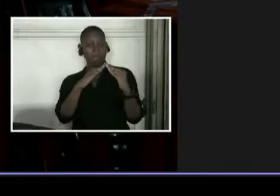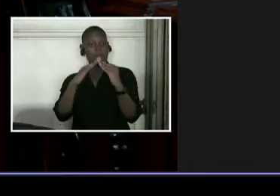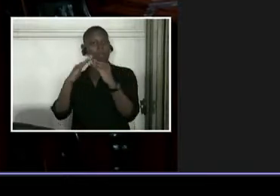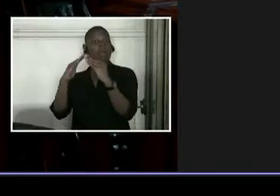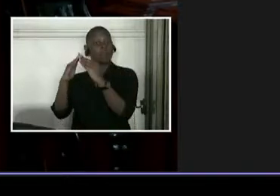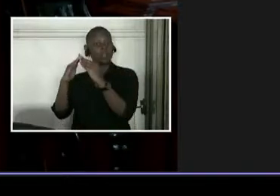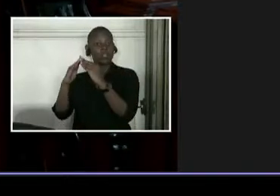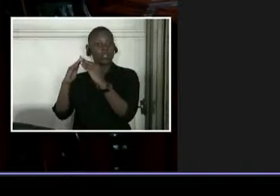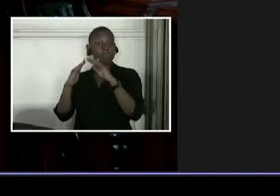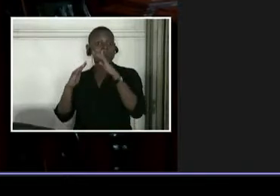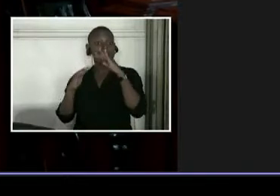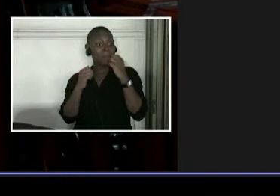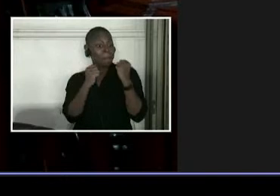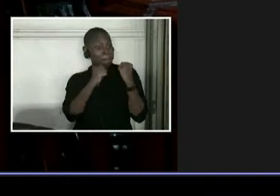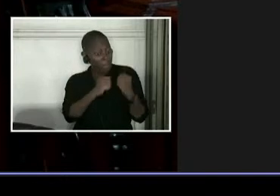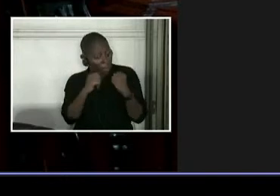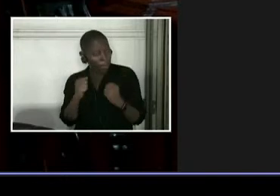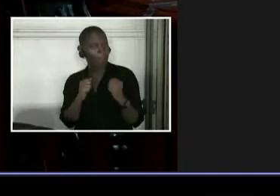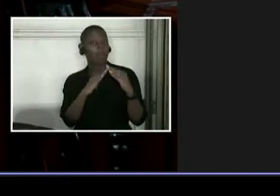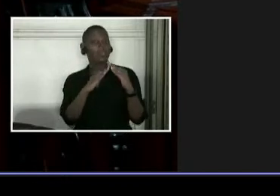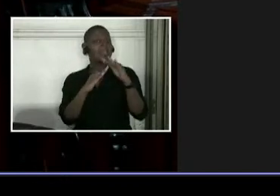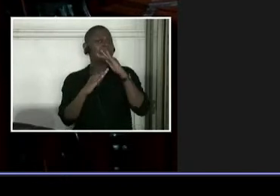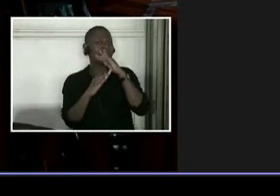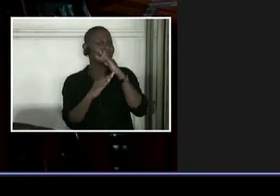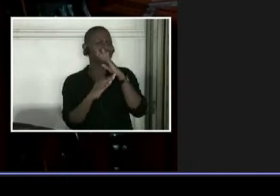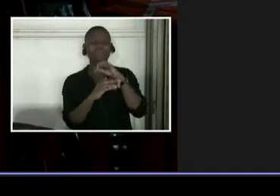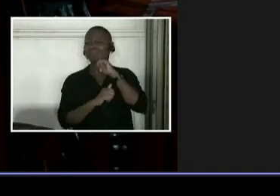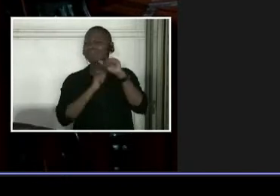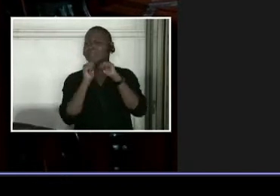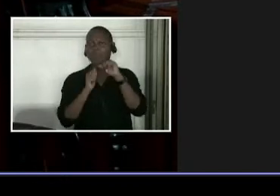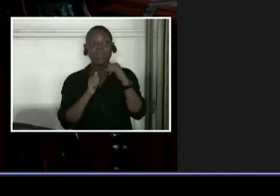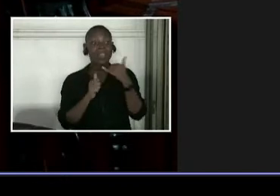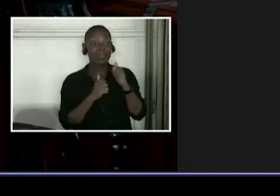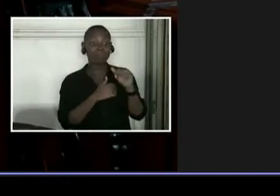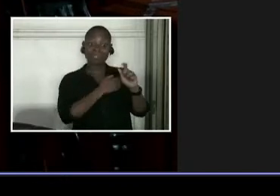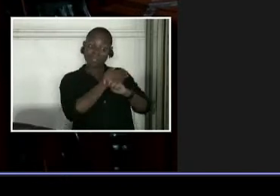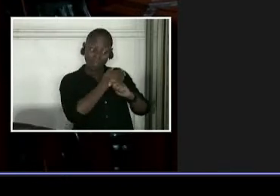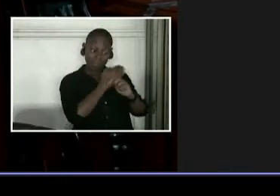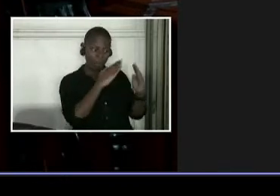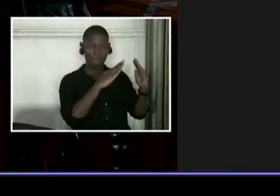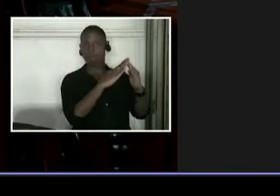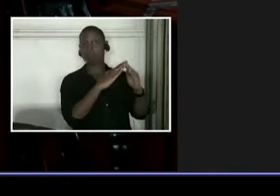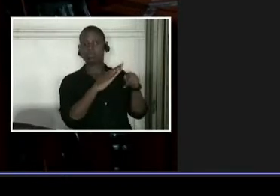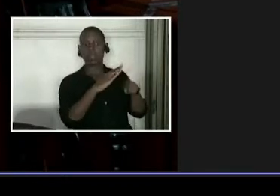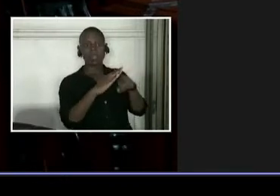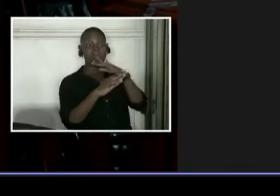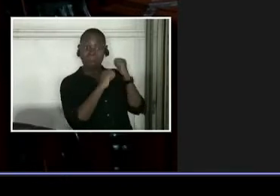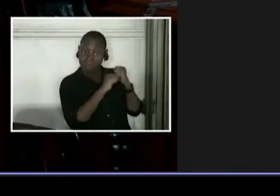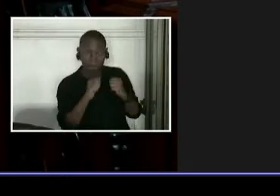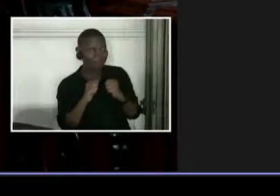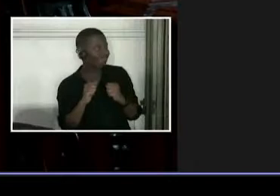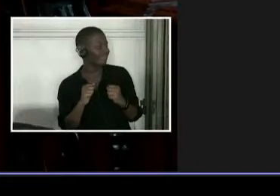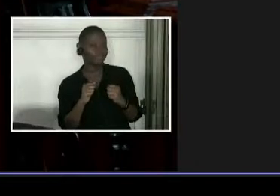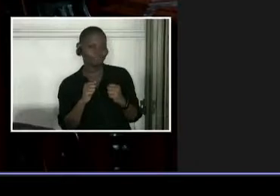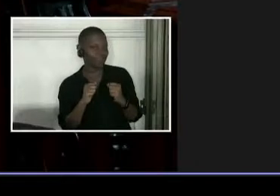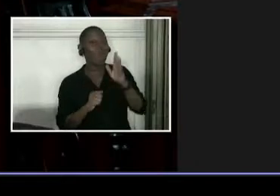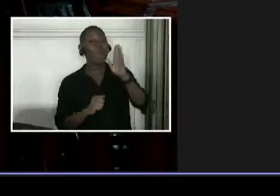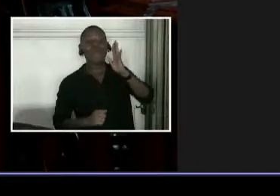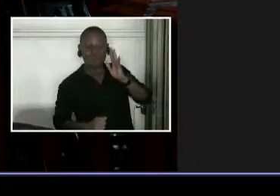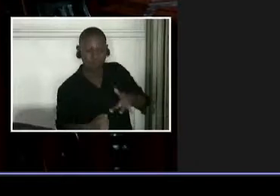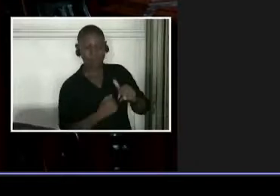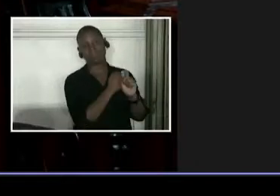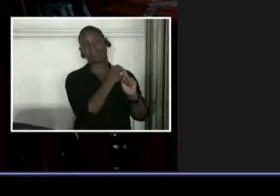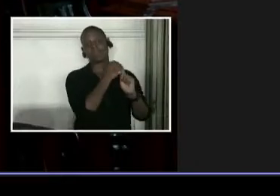already building them permanent houses. So doesn't mean that when we build temporal structures, they are permanent. They remain temporal, and we want